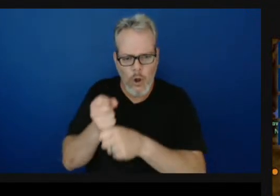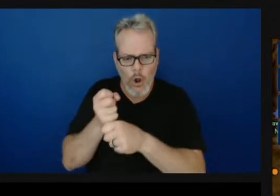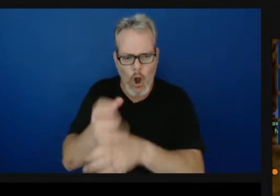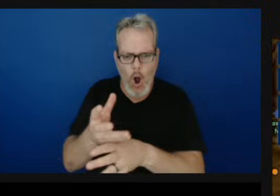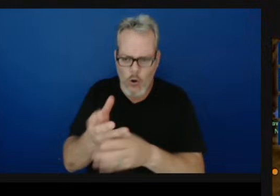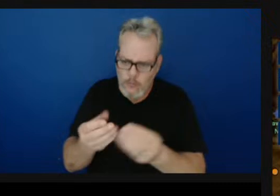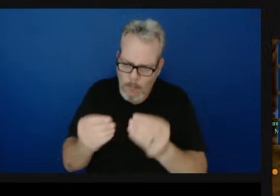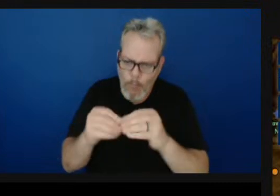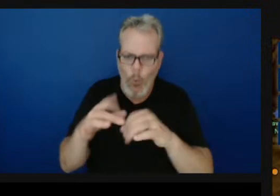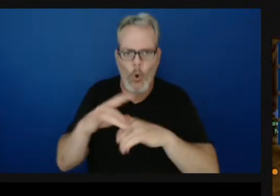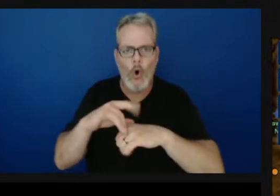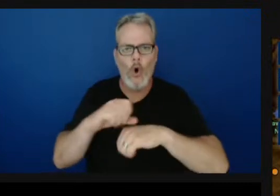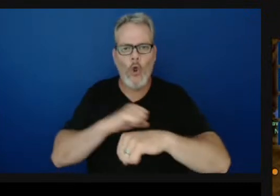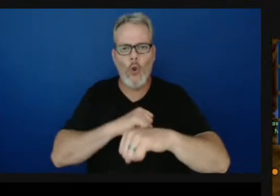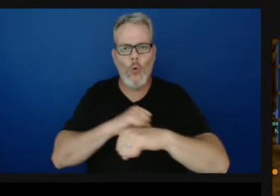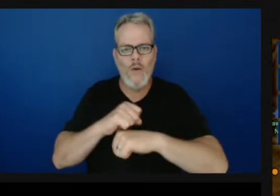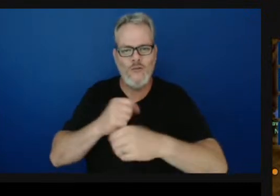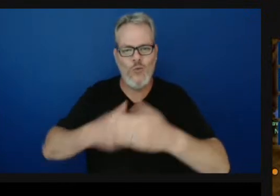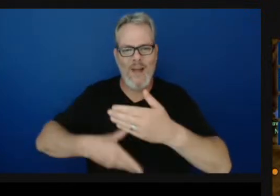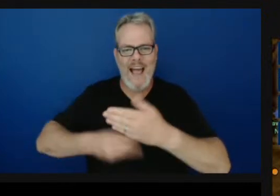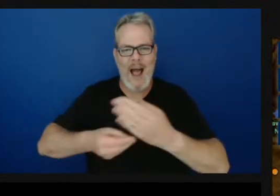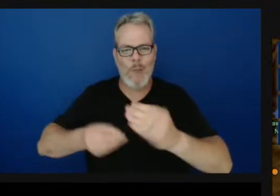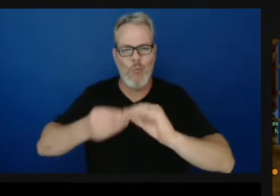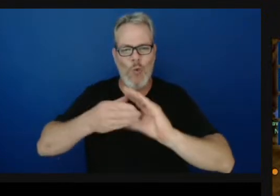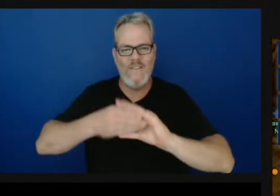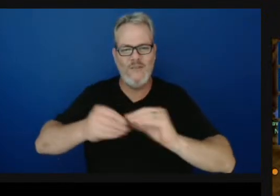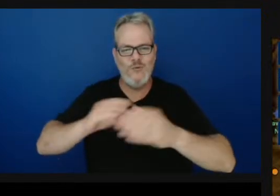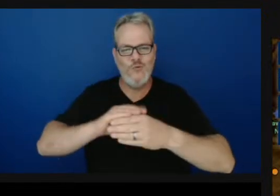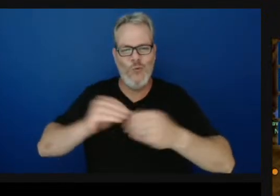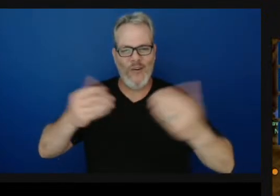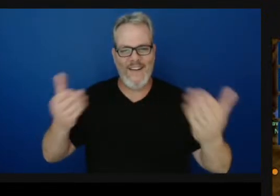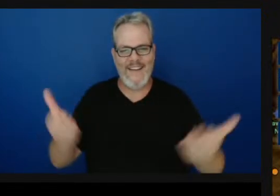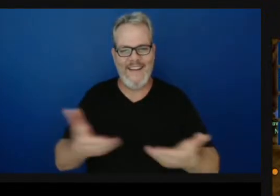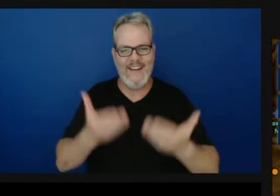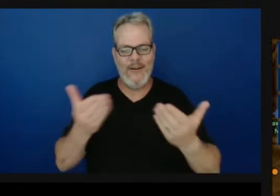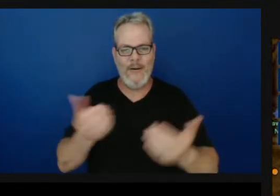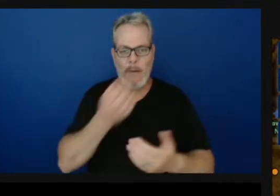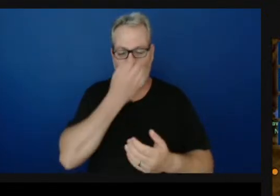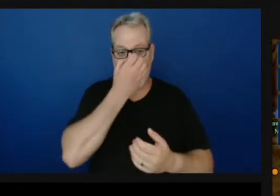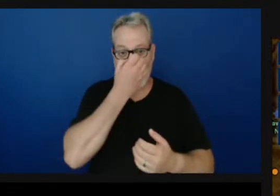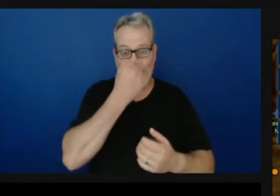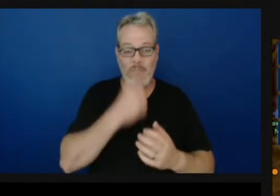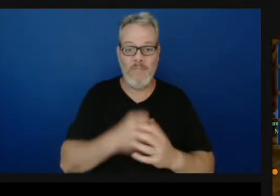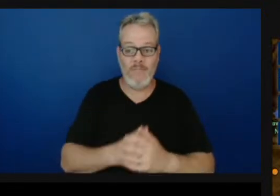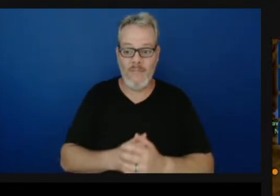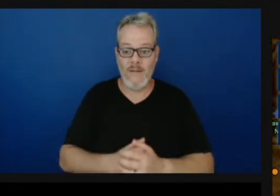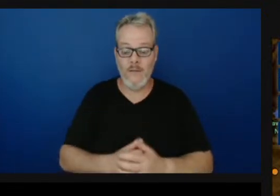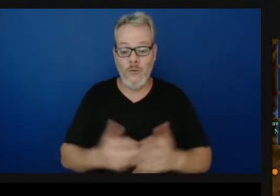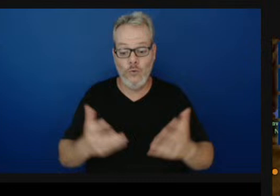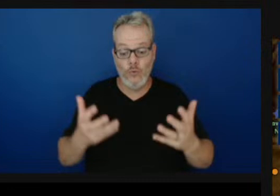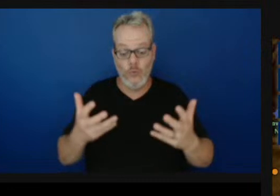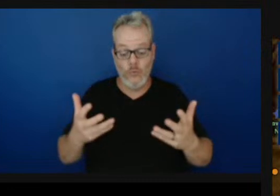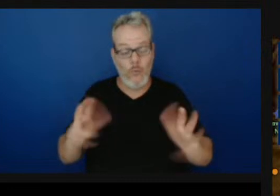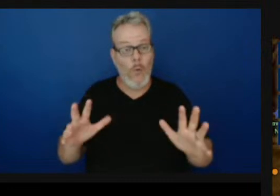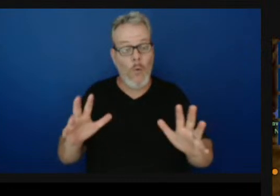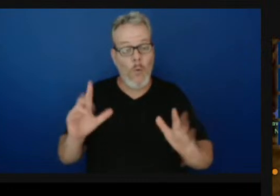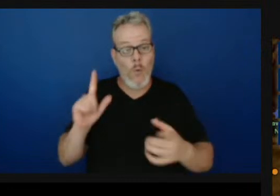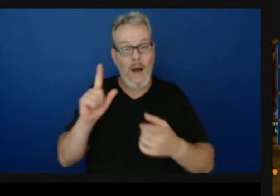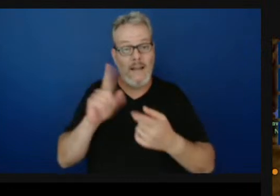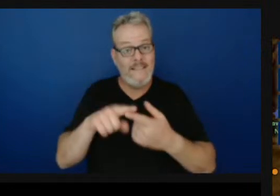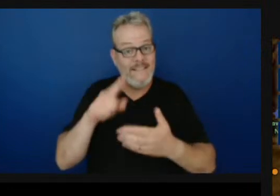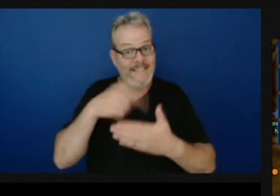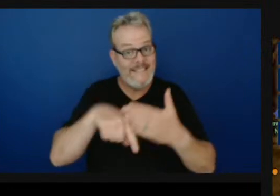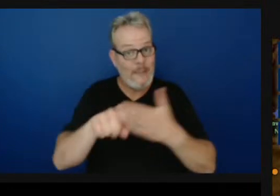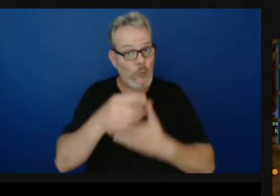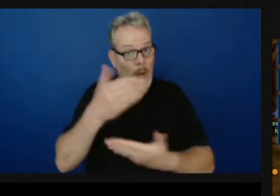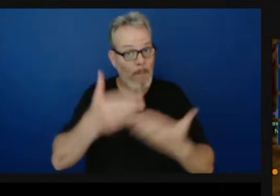story here. So something else will have to happen to bring us back into balance still. So until next week or sooner